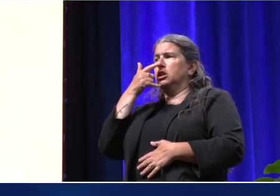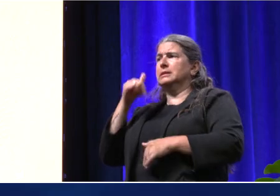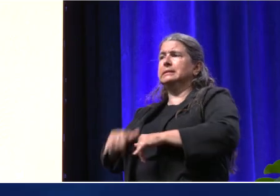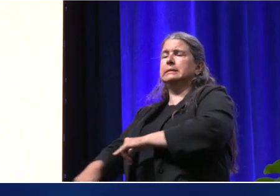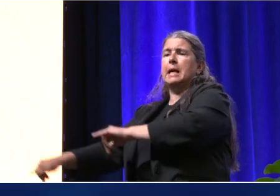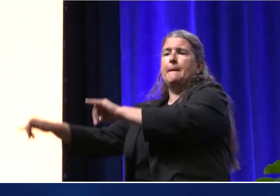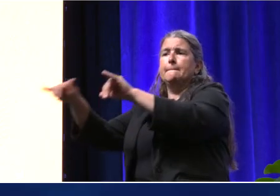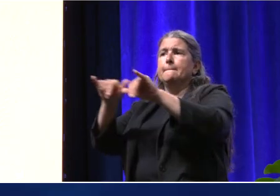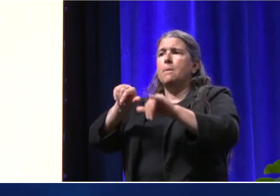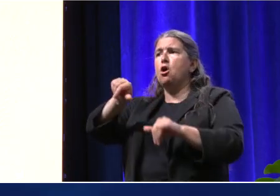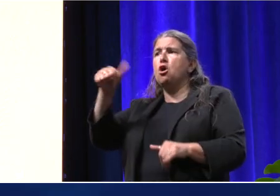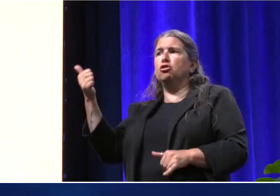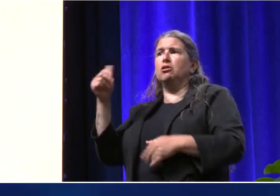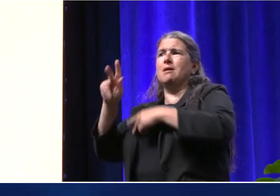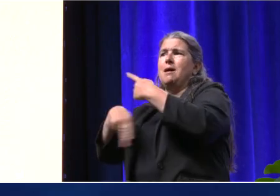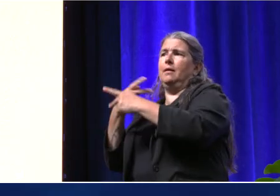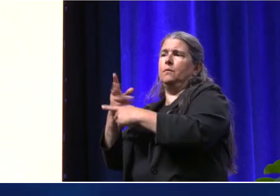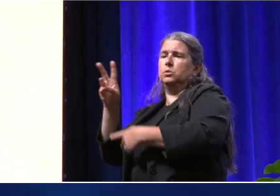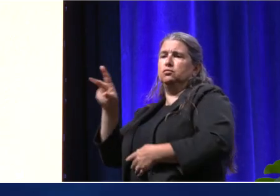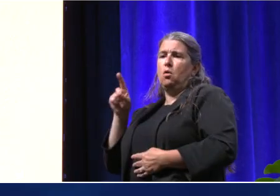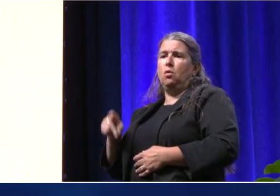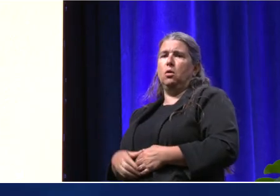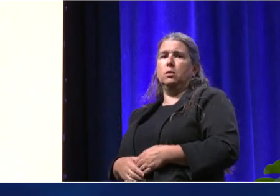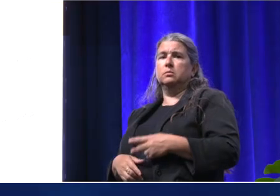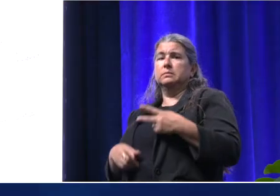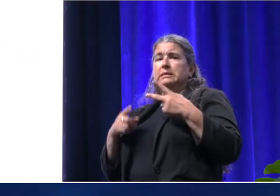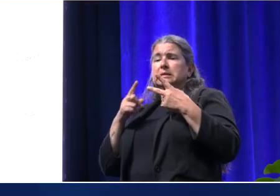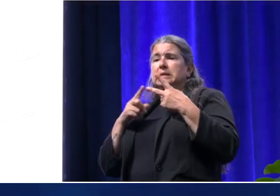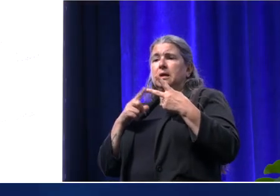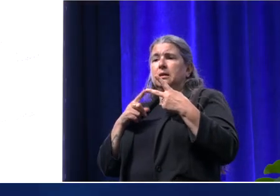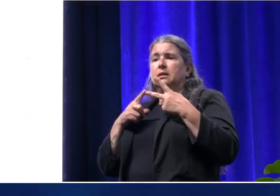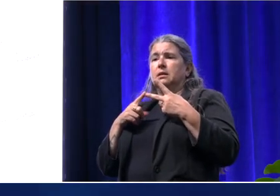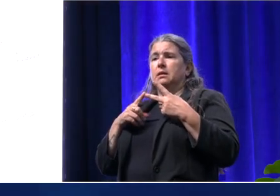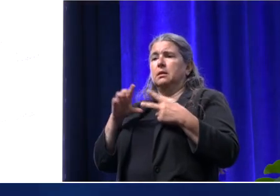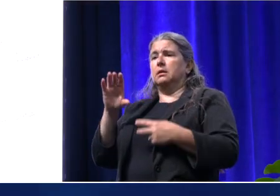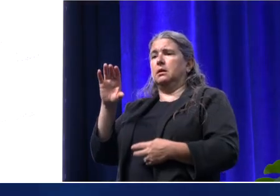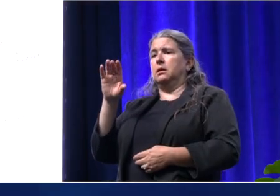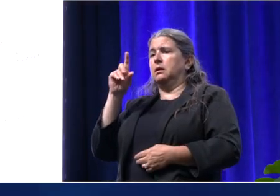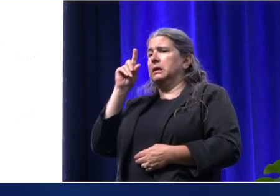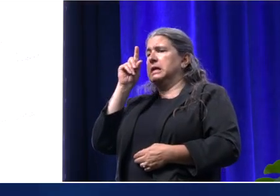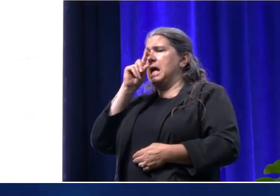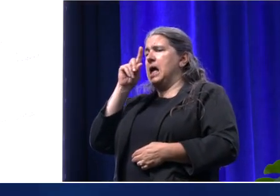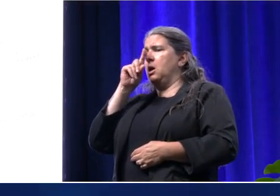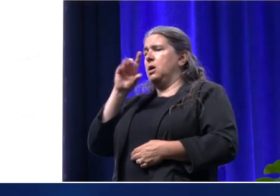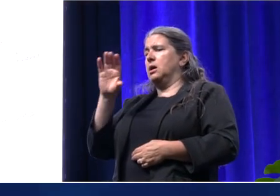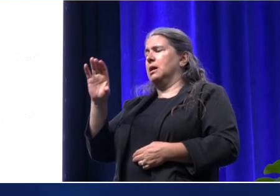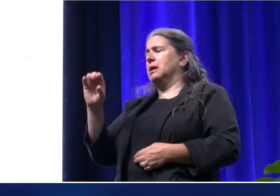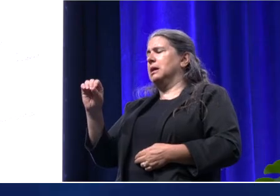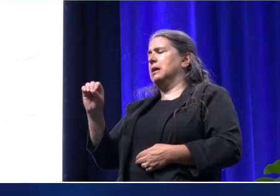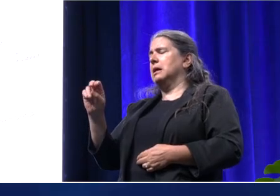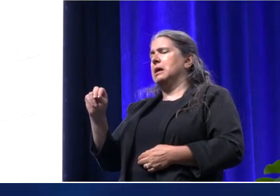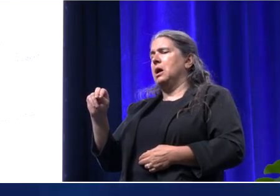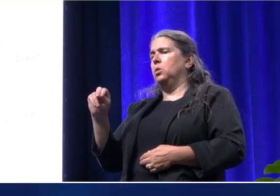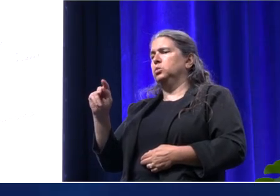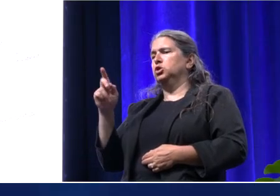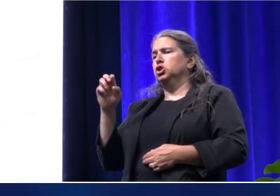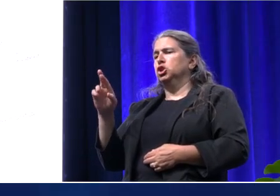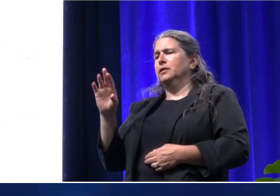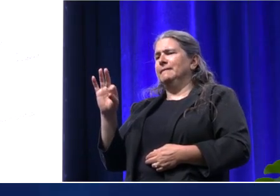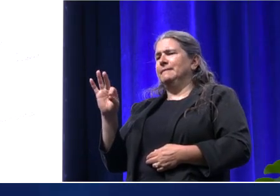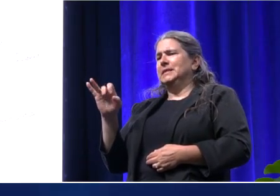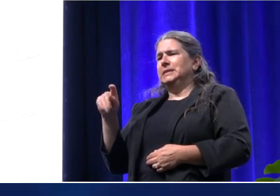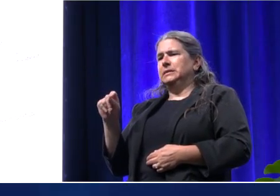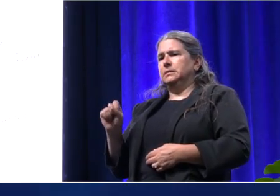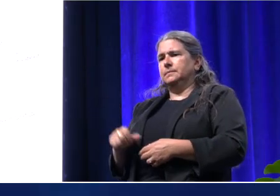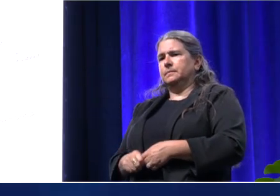2 way that I understand the drug supply is counterfeits. This is one of my favorite studies ever done. I like to eat fish. Fish